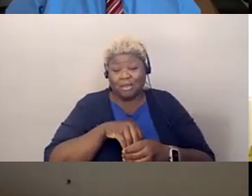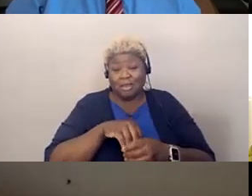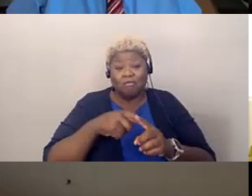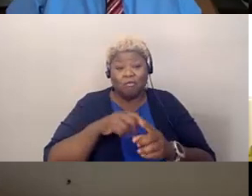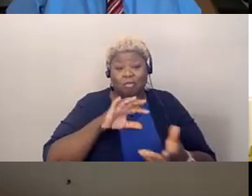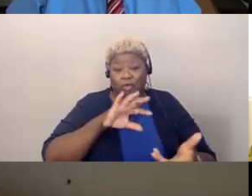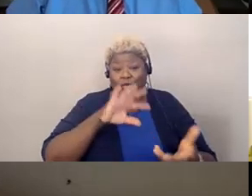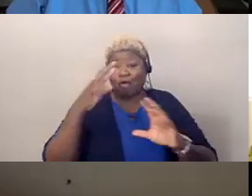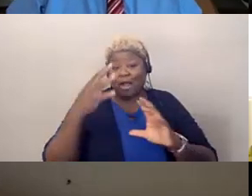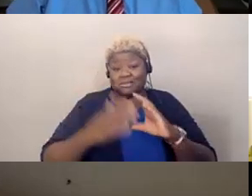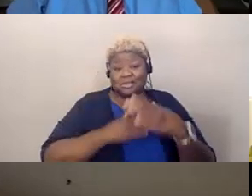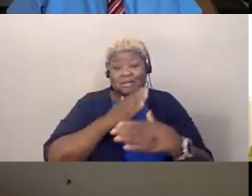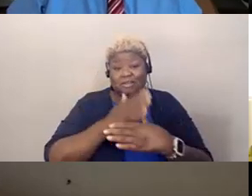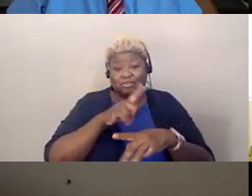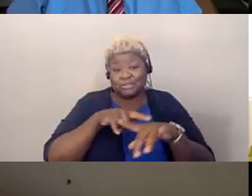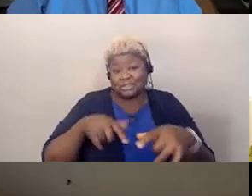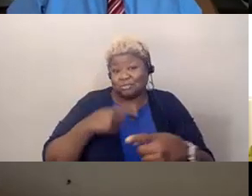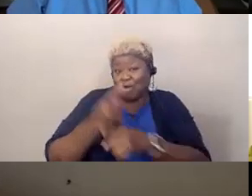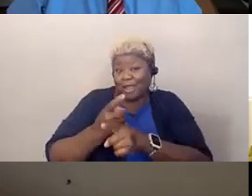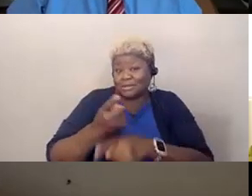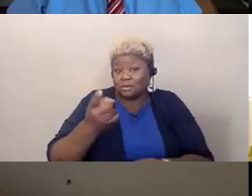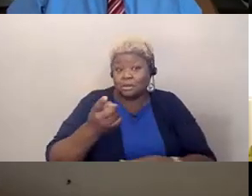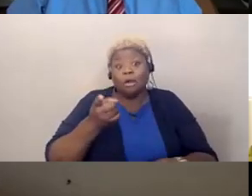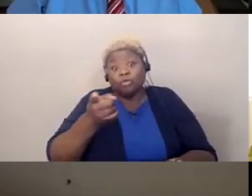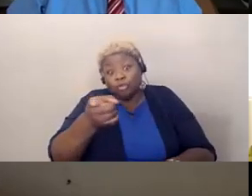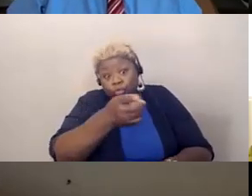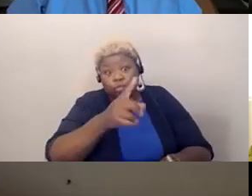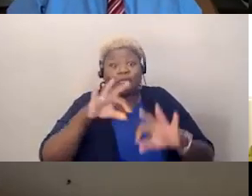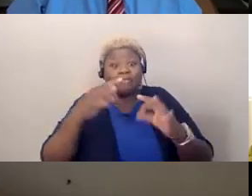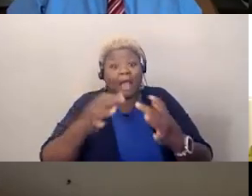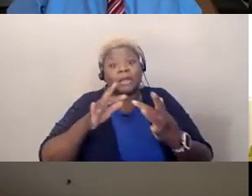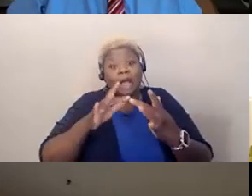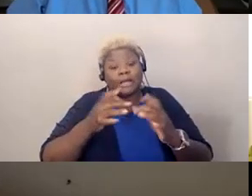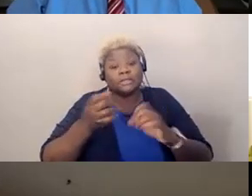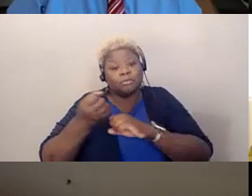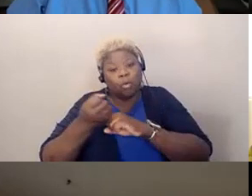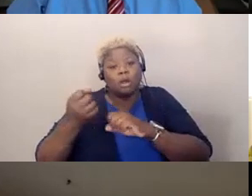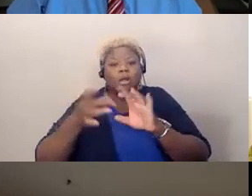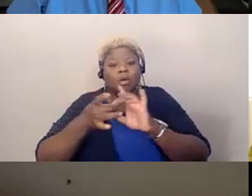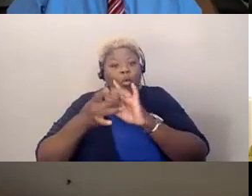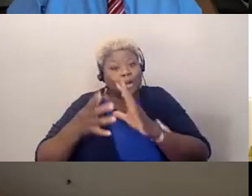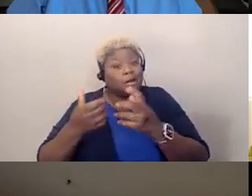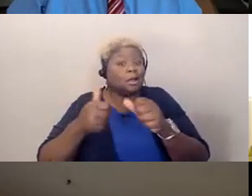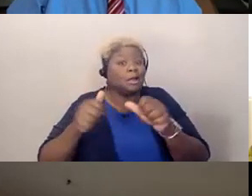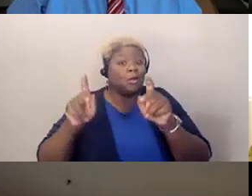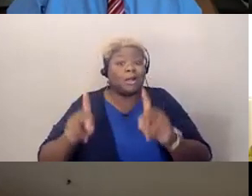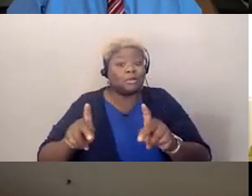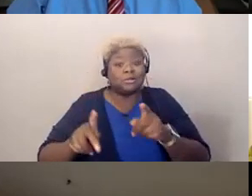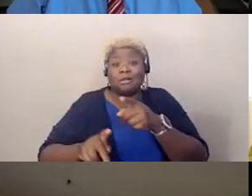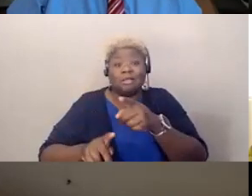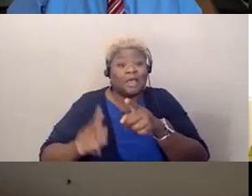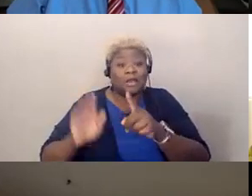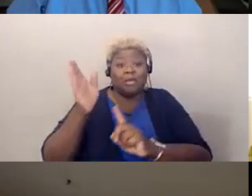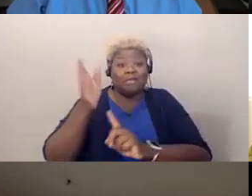crisis intervention system, right? Unless you as a family member contact the support coordinator and anybody else, they don't end up being